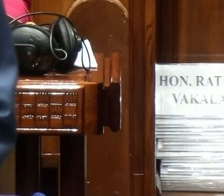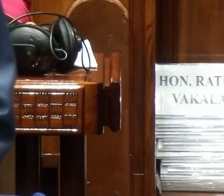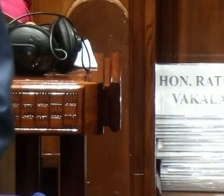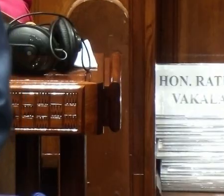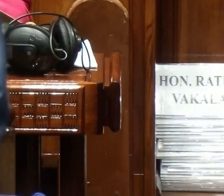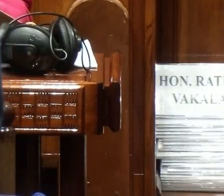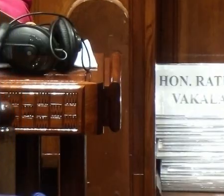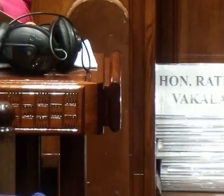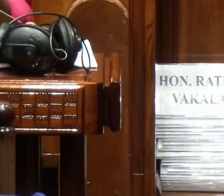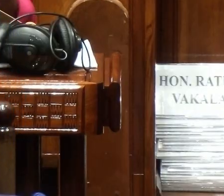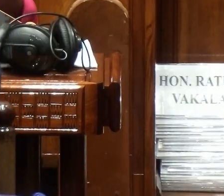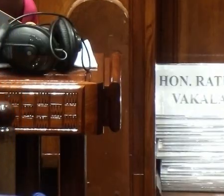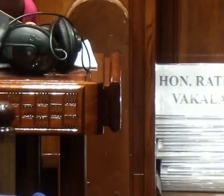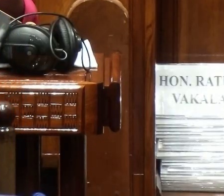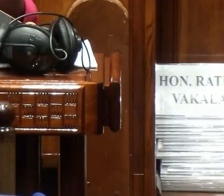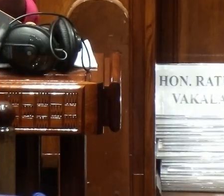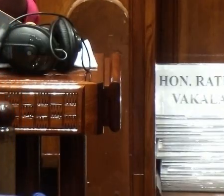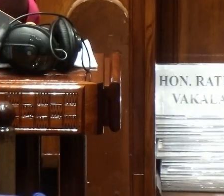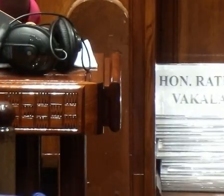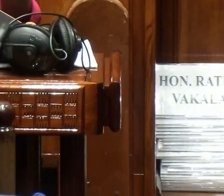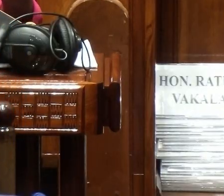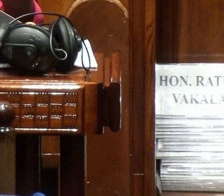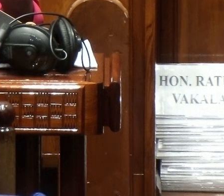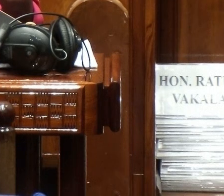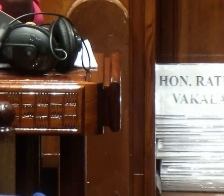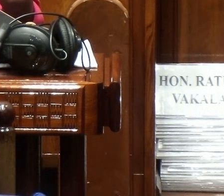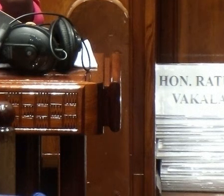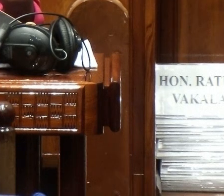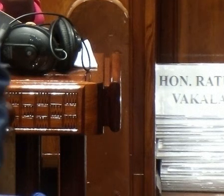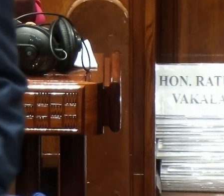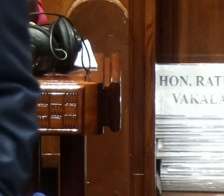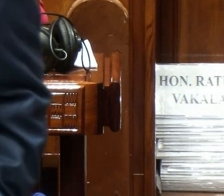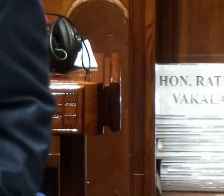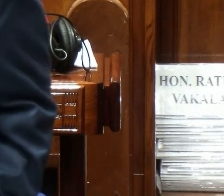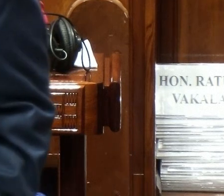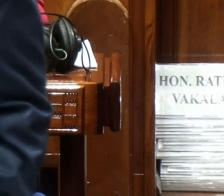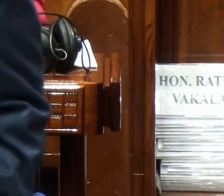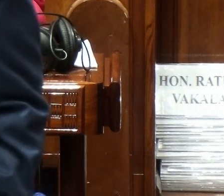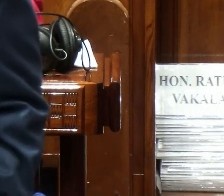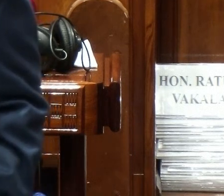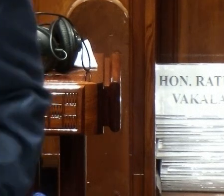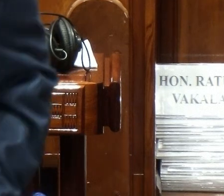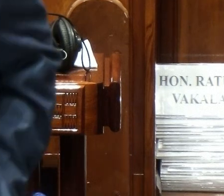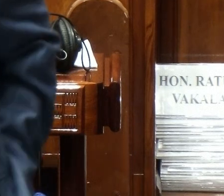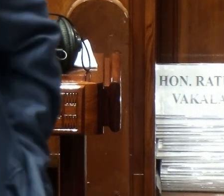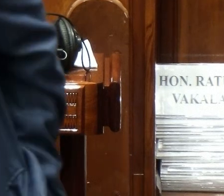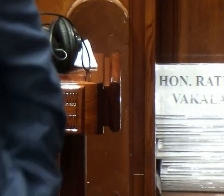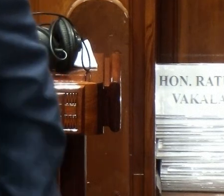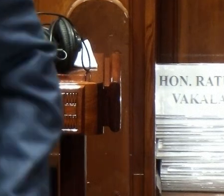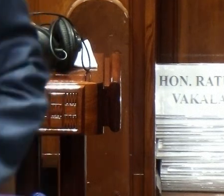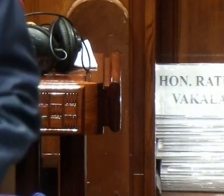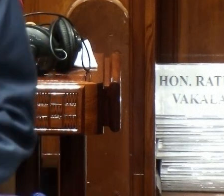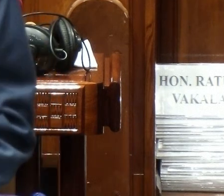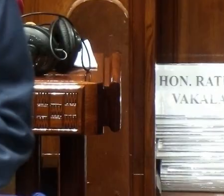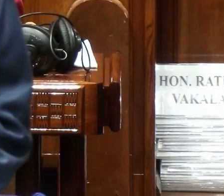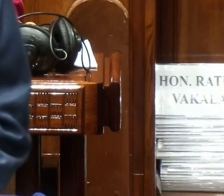life. As the old adage goes, Mr. Speaker, sir, you can take horses to water, but you cannot make them drink. A